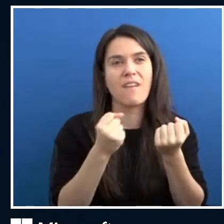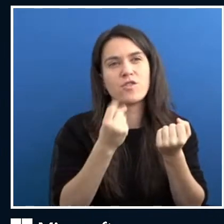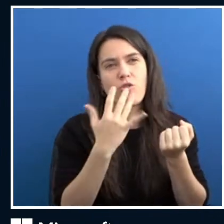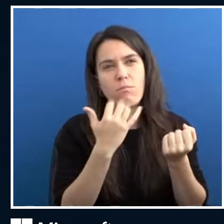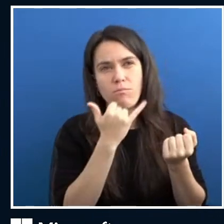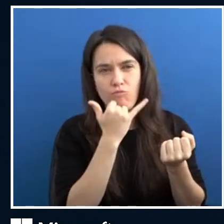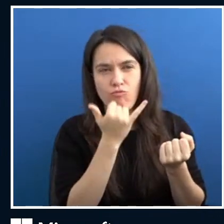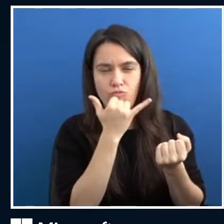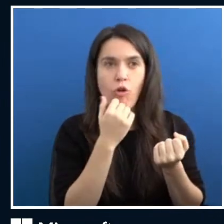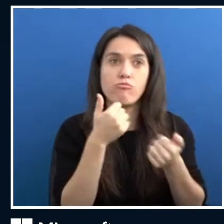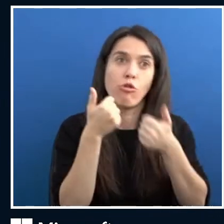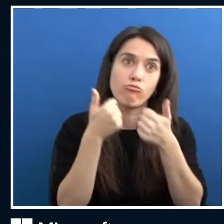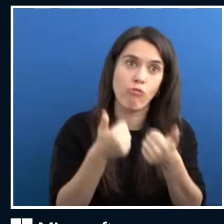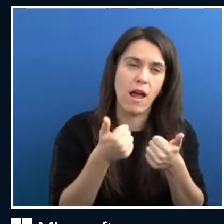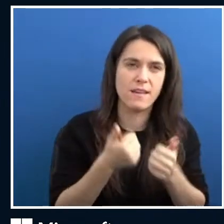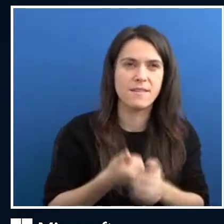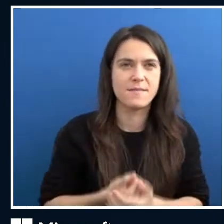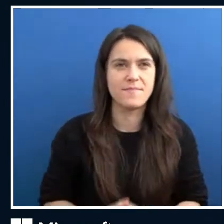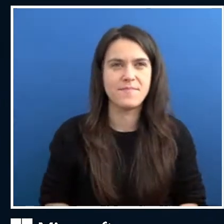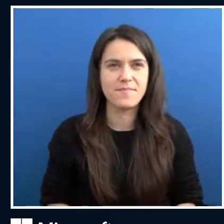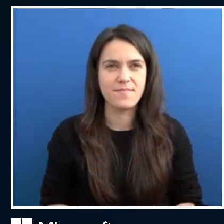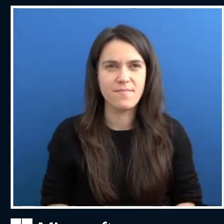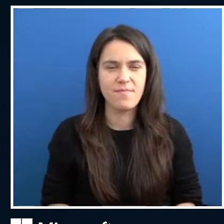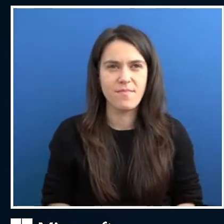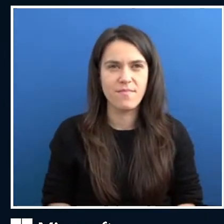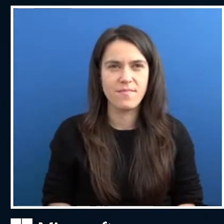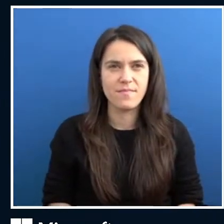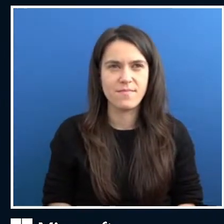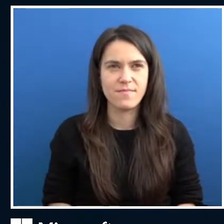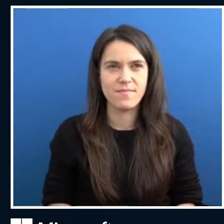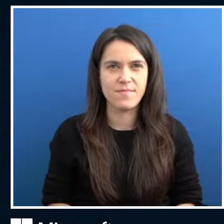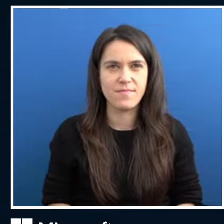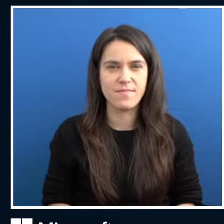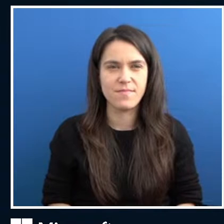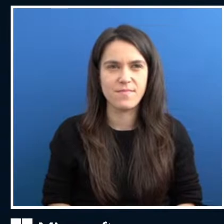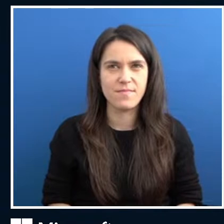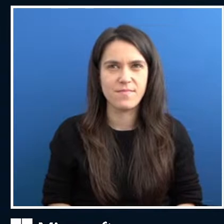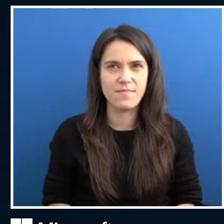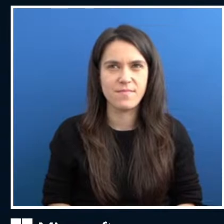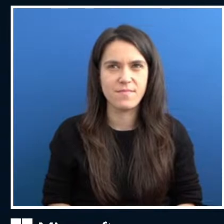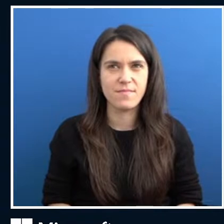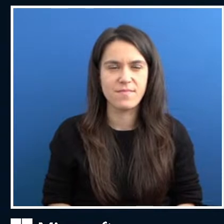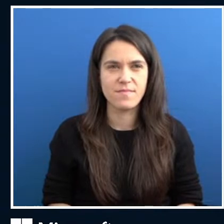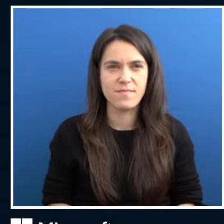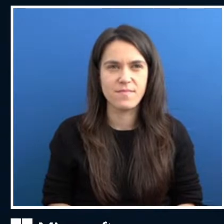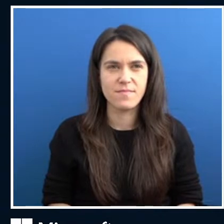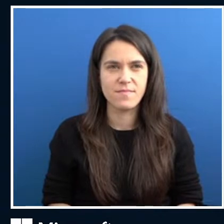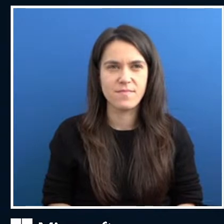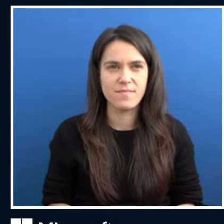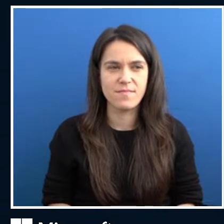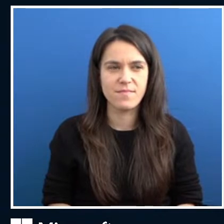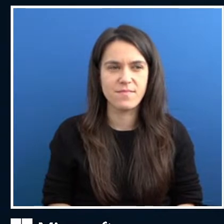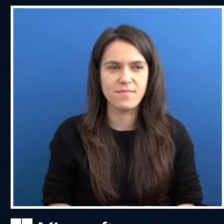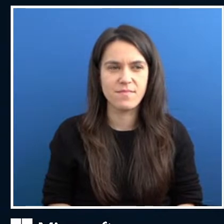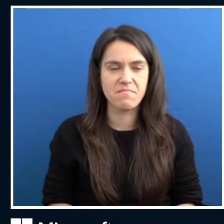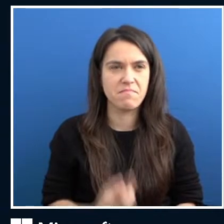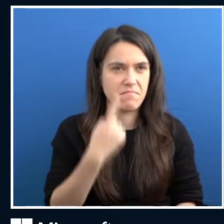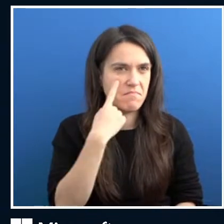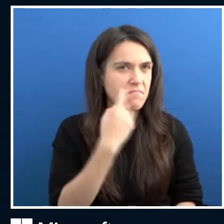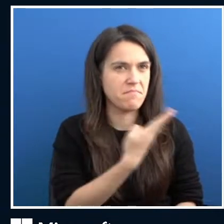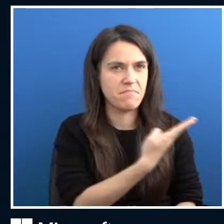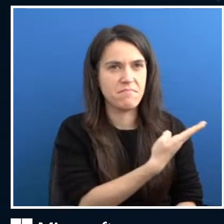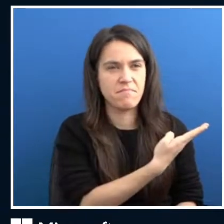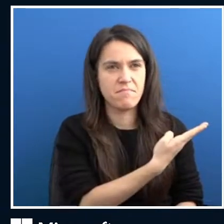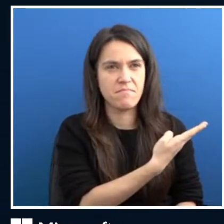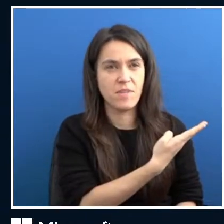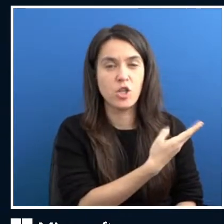we suppose dash oxygen gas consists of 20.8% of the Earth's atmosphere. We have the answer and the incorrect answers